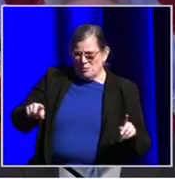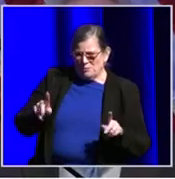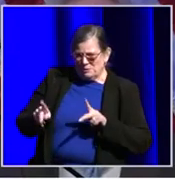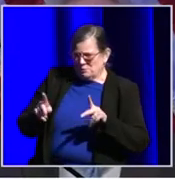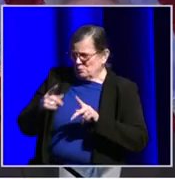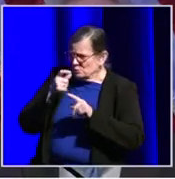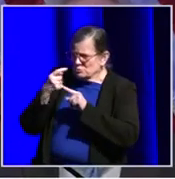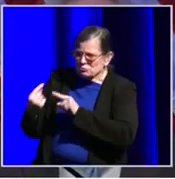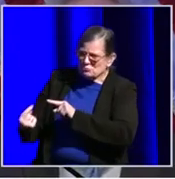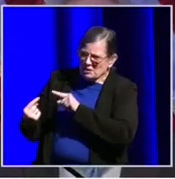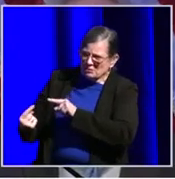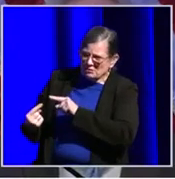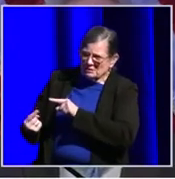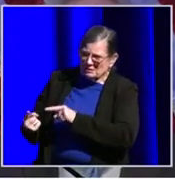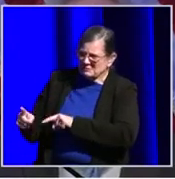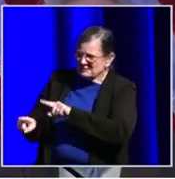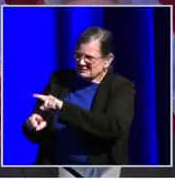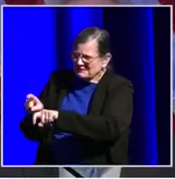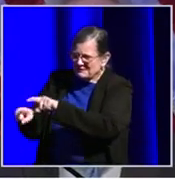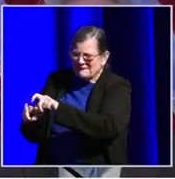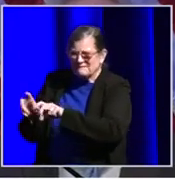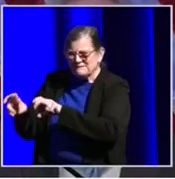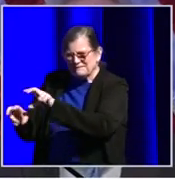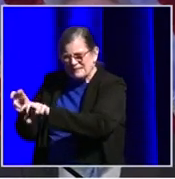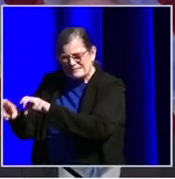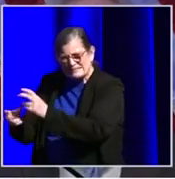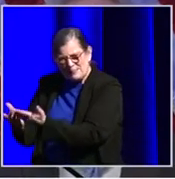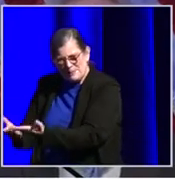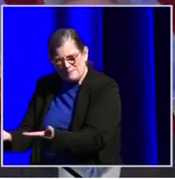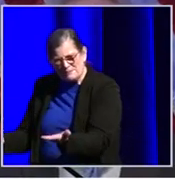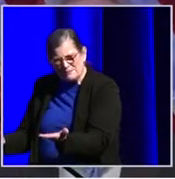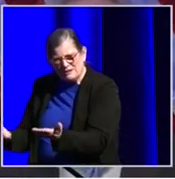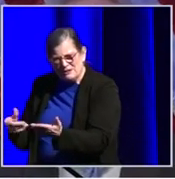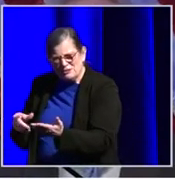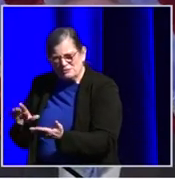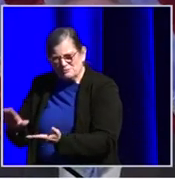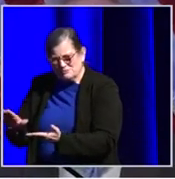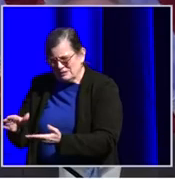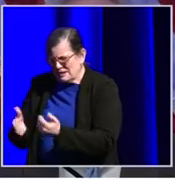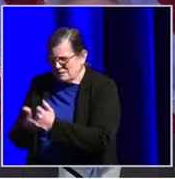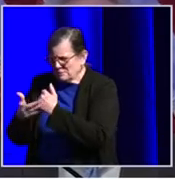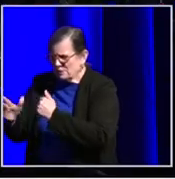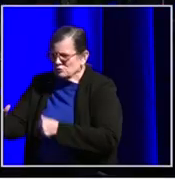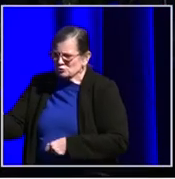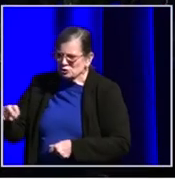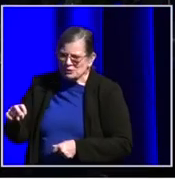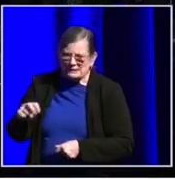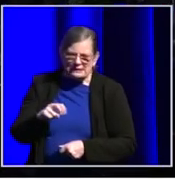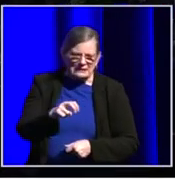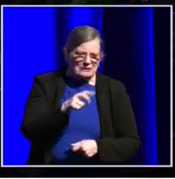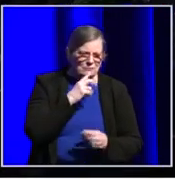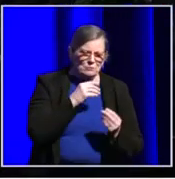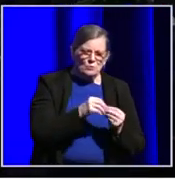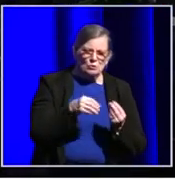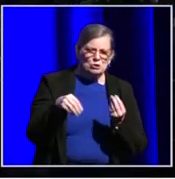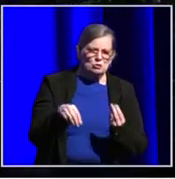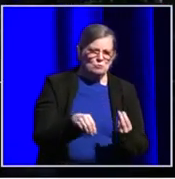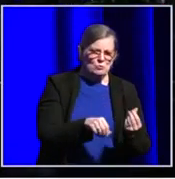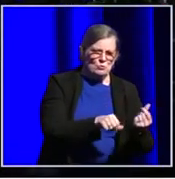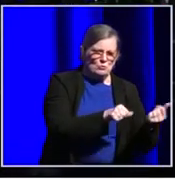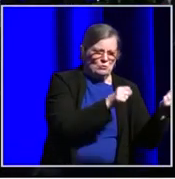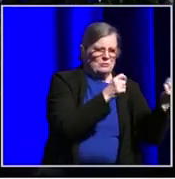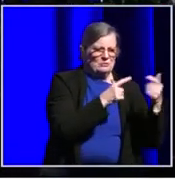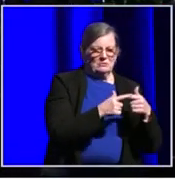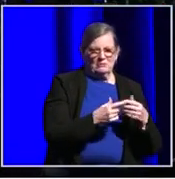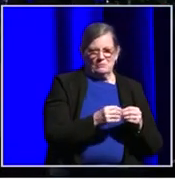ways to make the journey smoother for those who have made it to the middle class. We know that this is worth fighting for, and